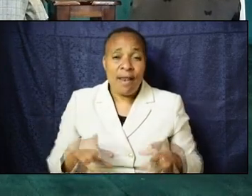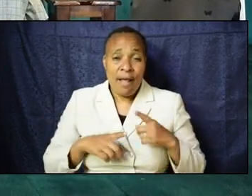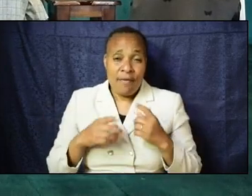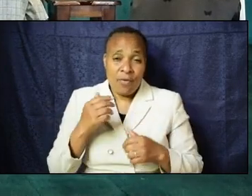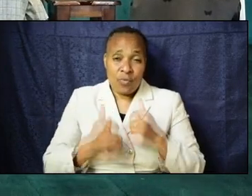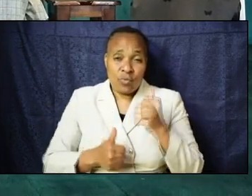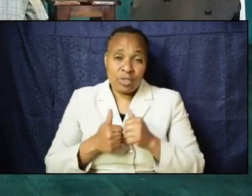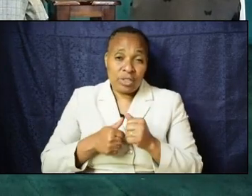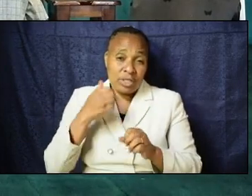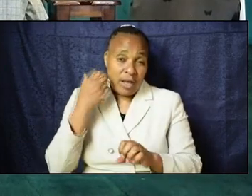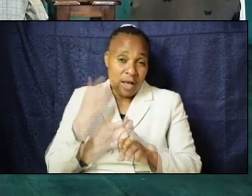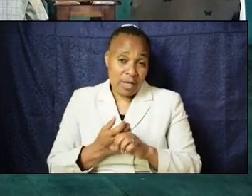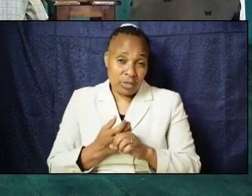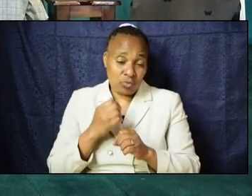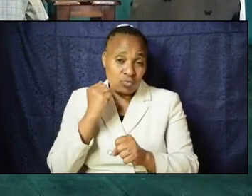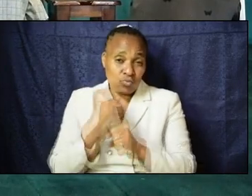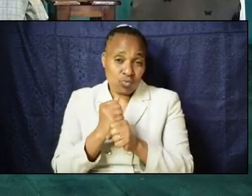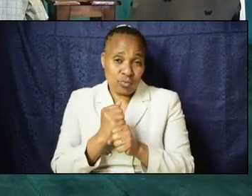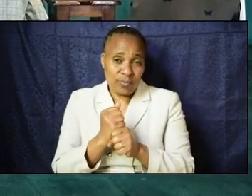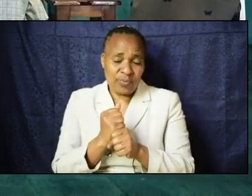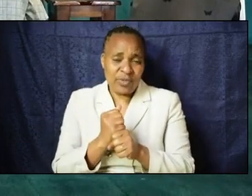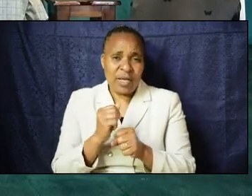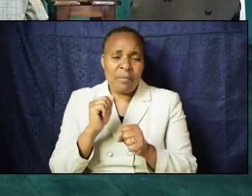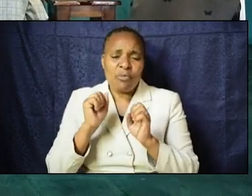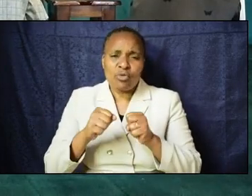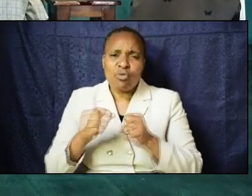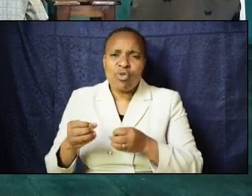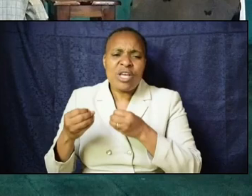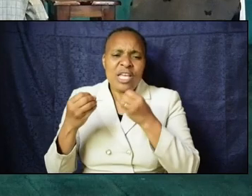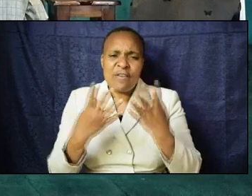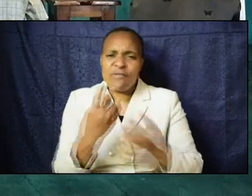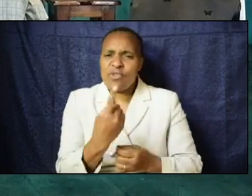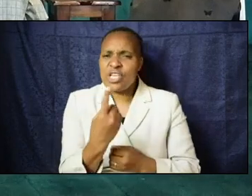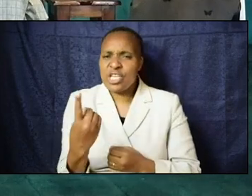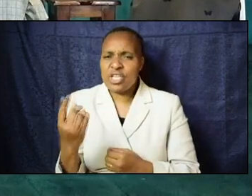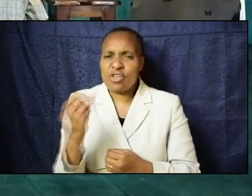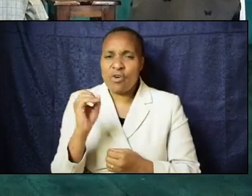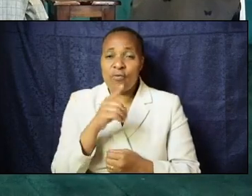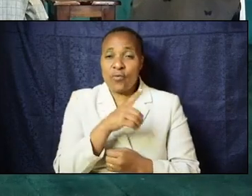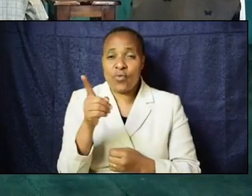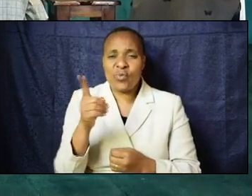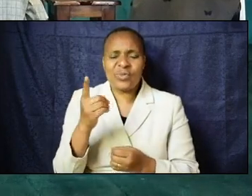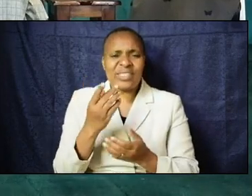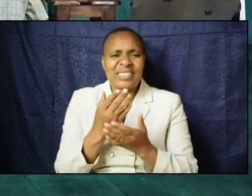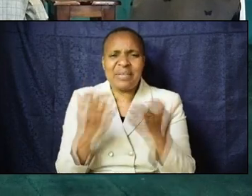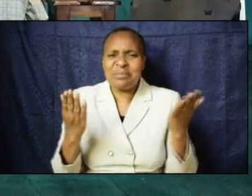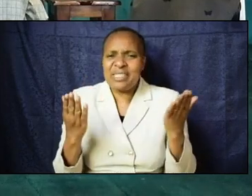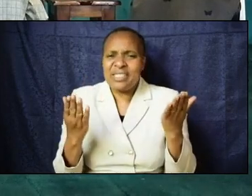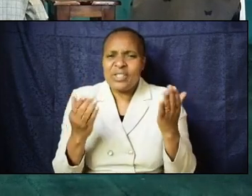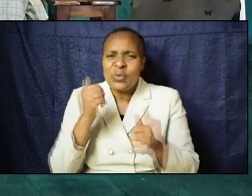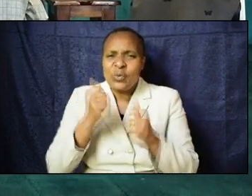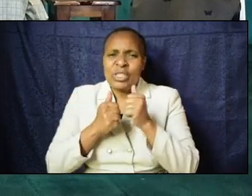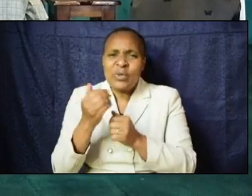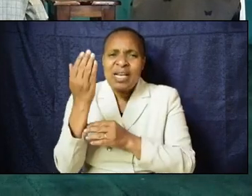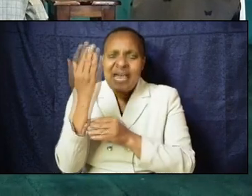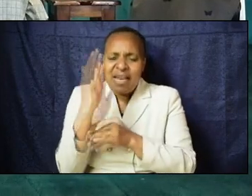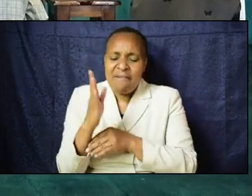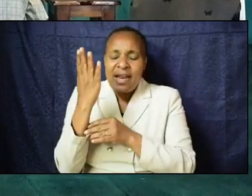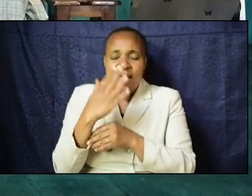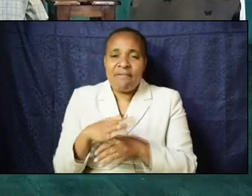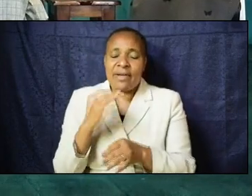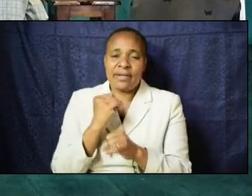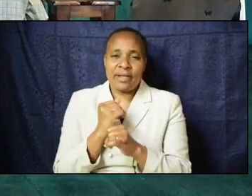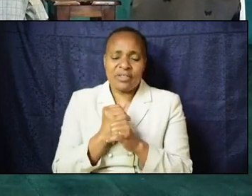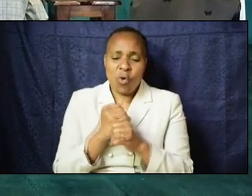which are difficult to do. So I'd like to throw it to each one of you. What is something that you would never have done or